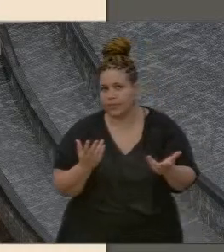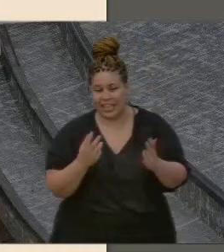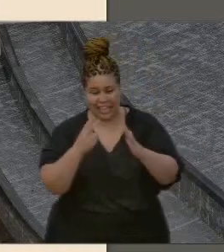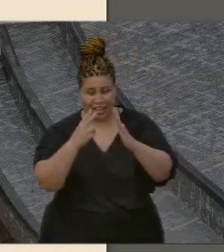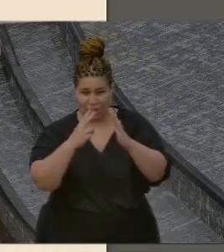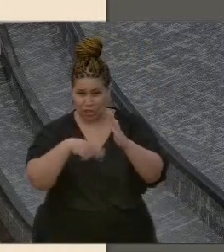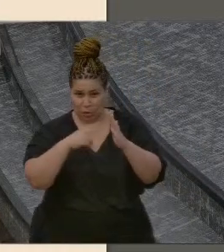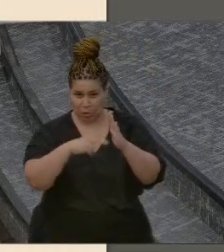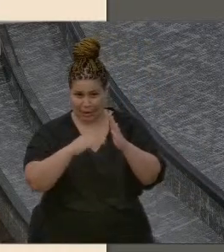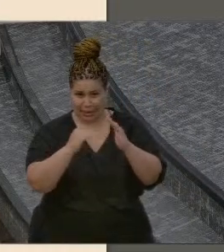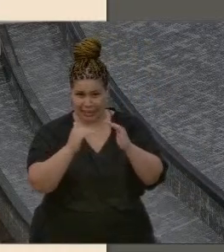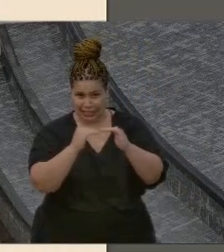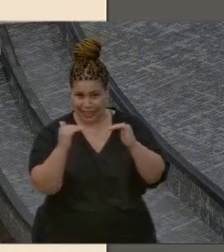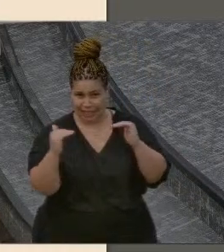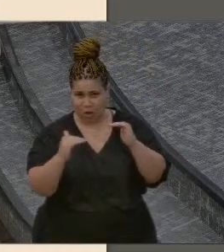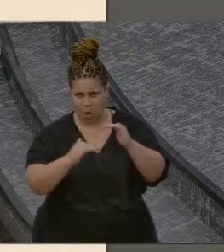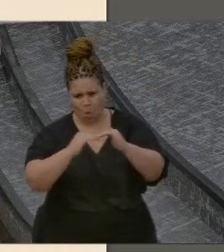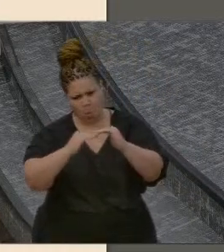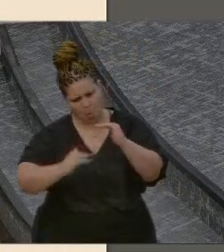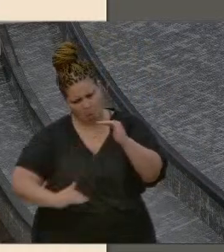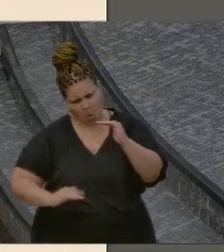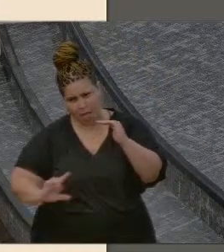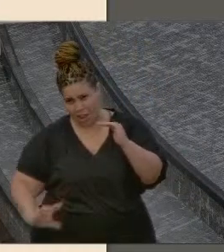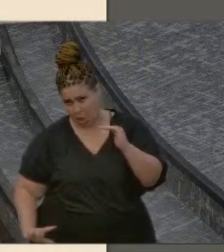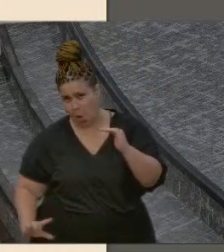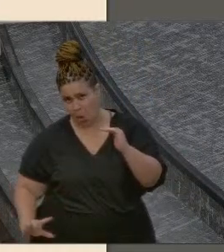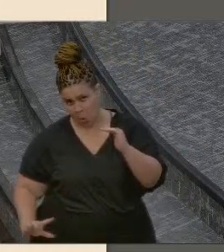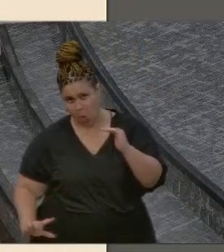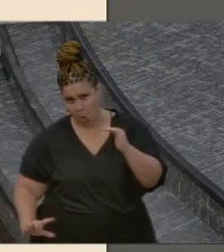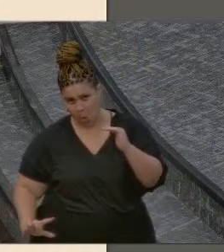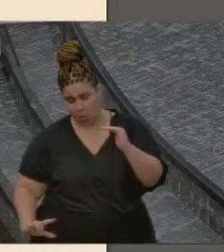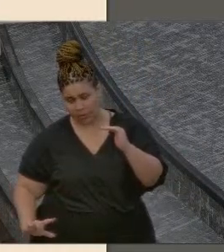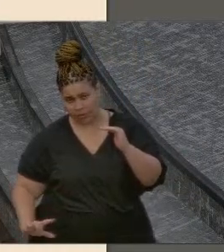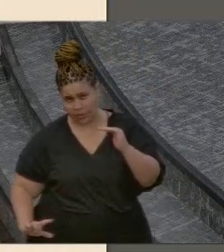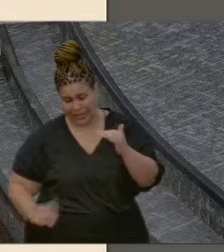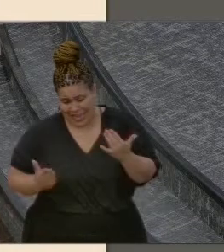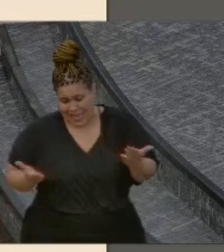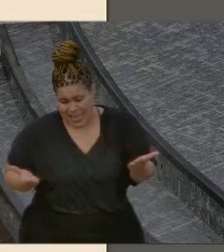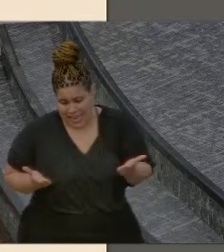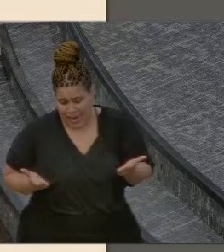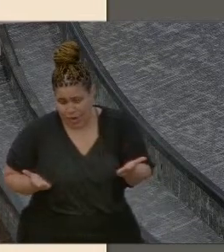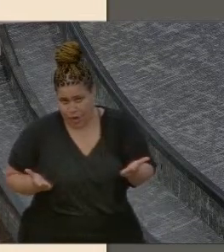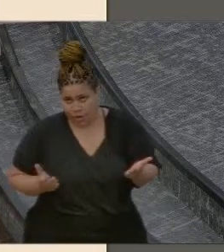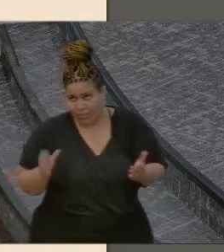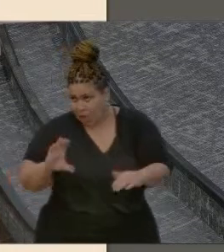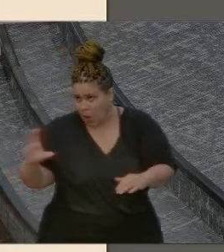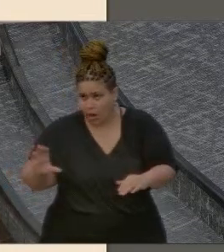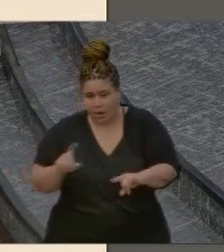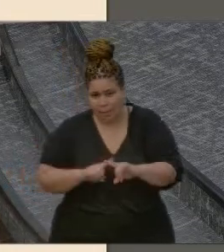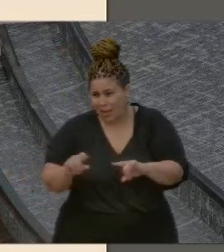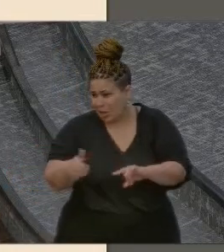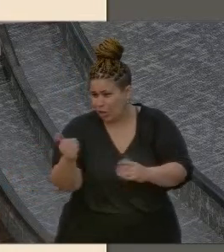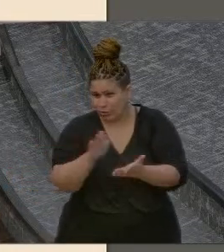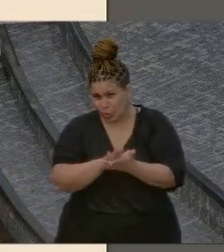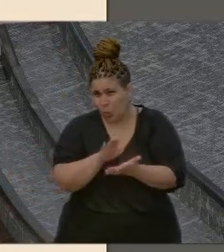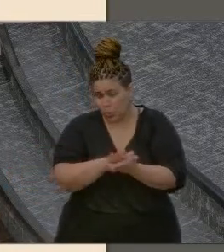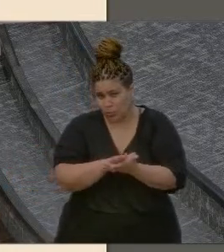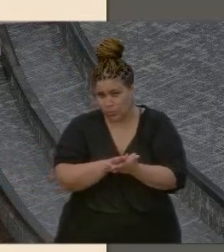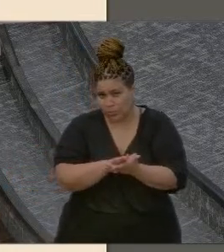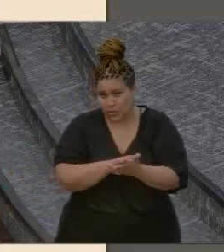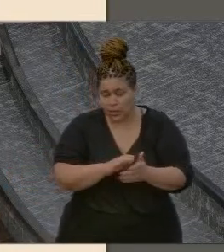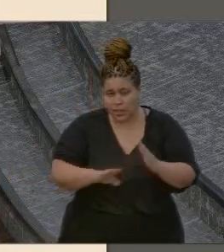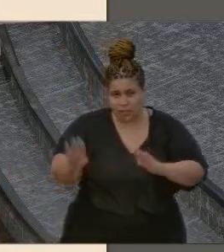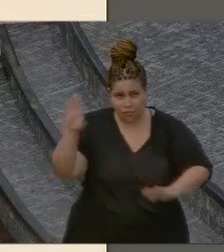too many grade levels, and that's an issue that we have here in Clark as well. The frustration with this